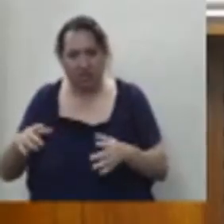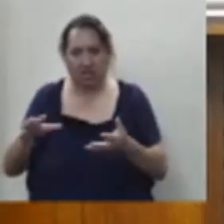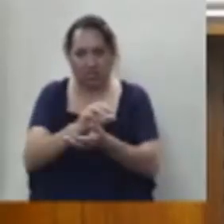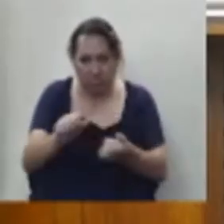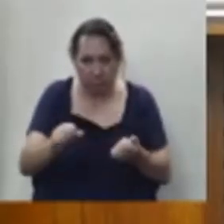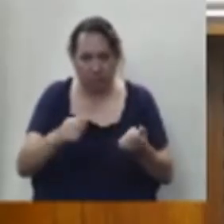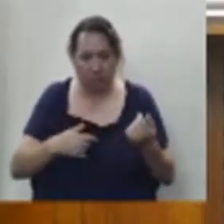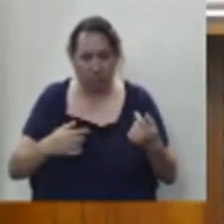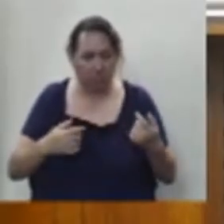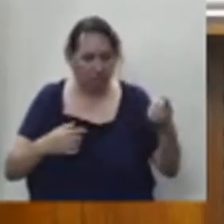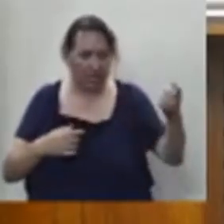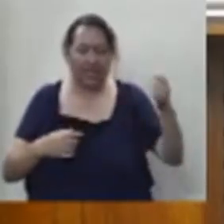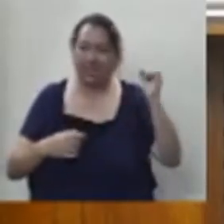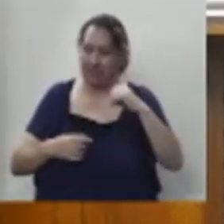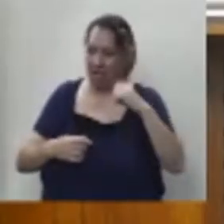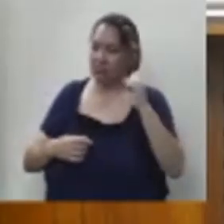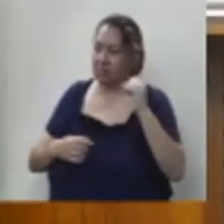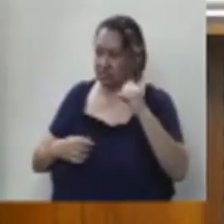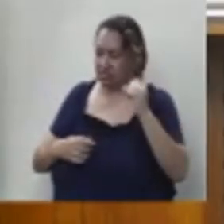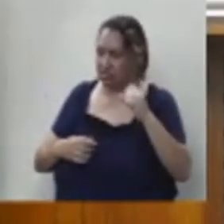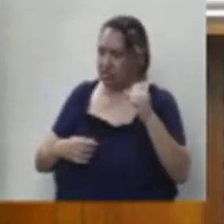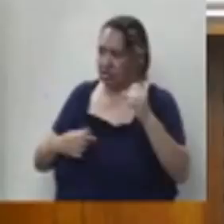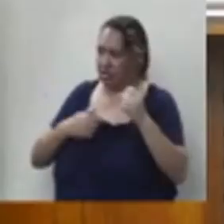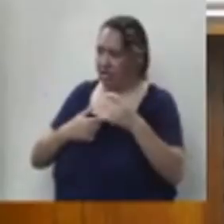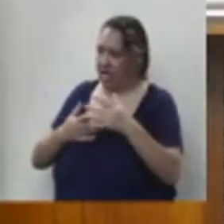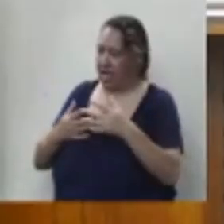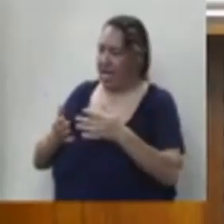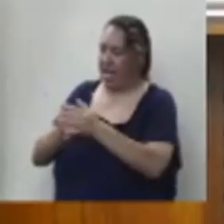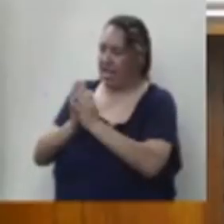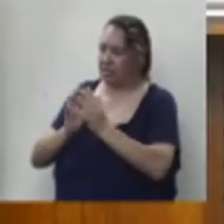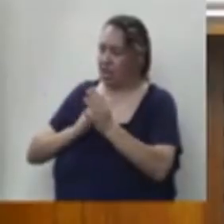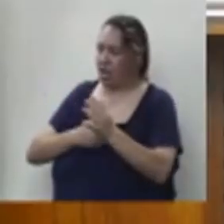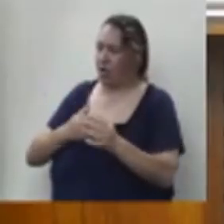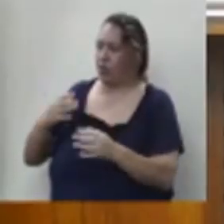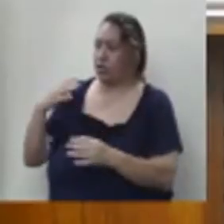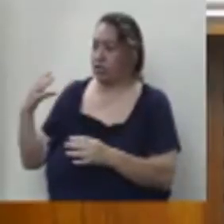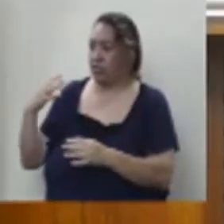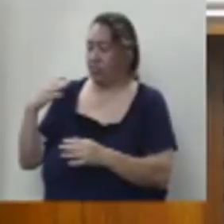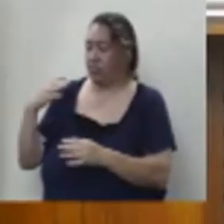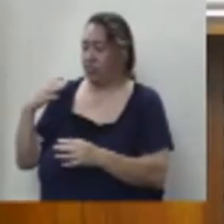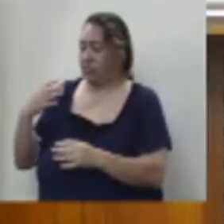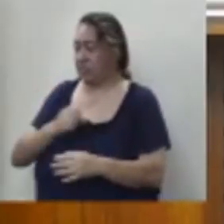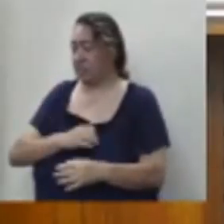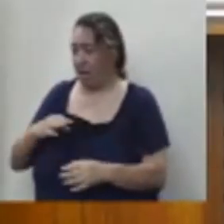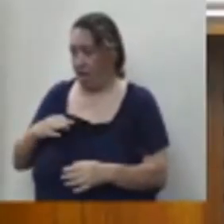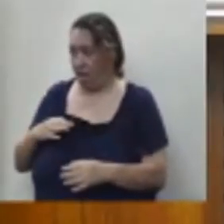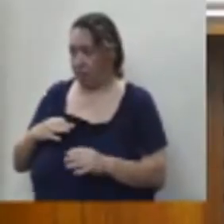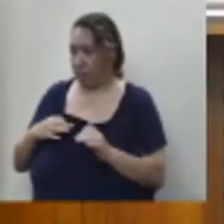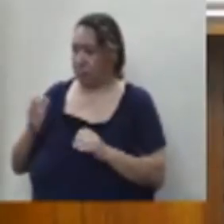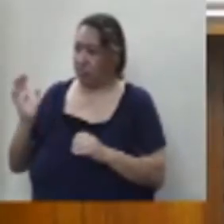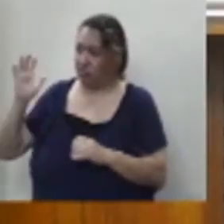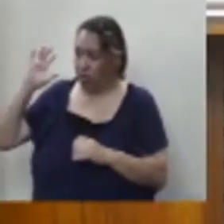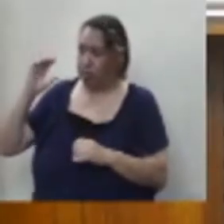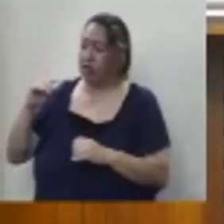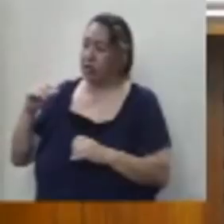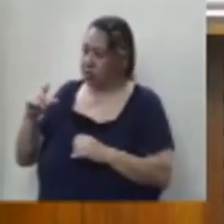actually asked our chief of staff to loop in former Governor Carl Gutierrez, and he works